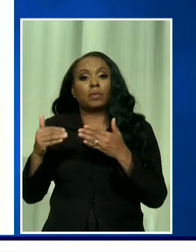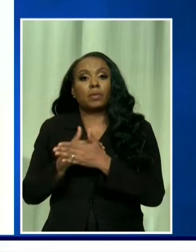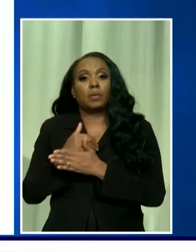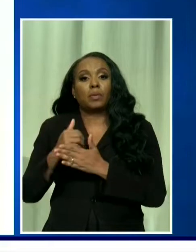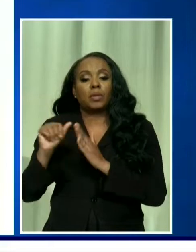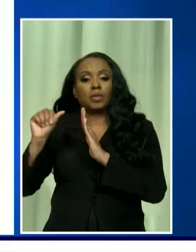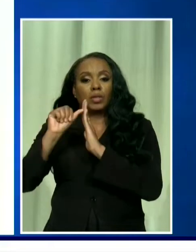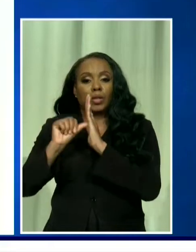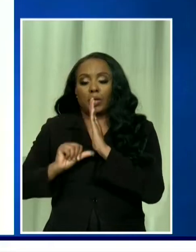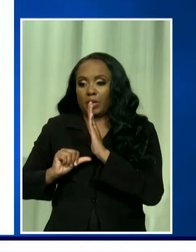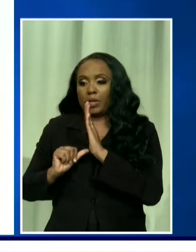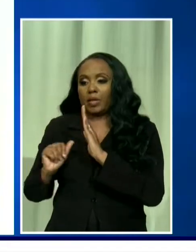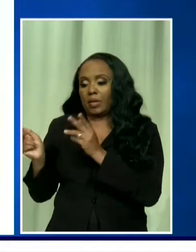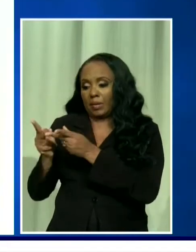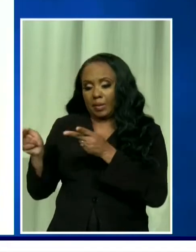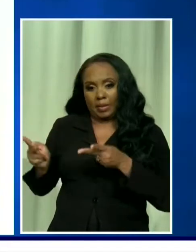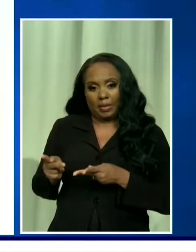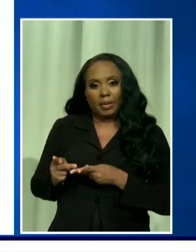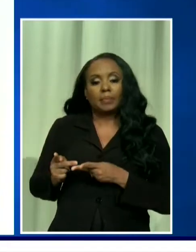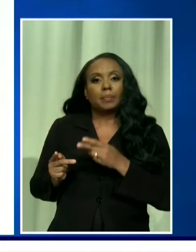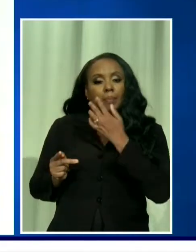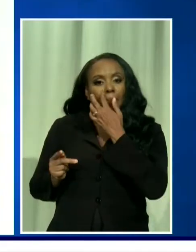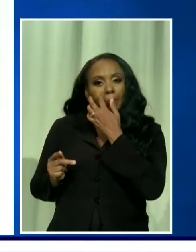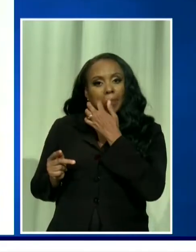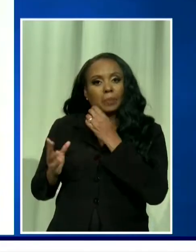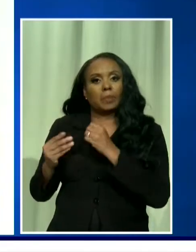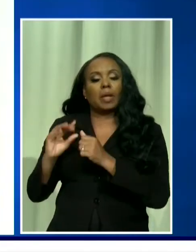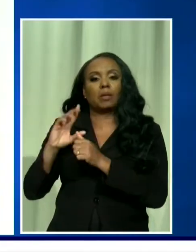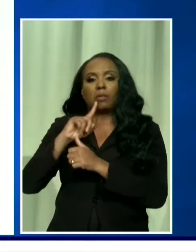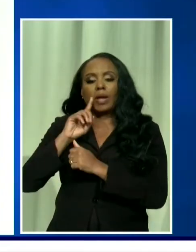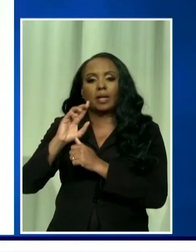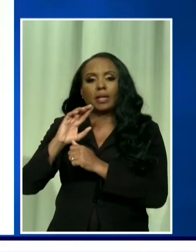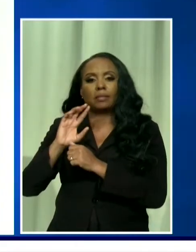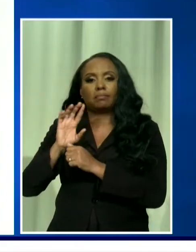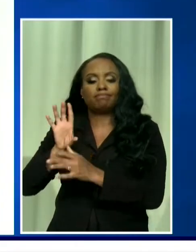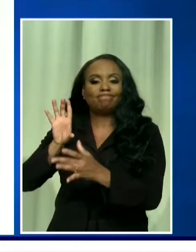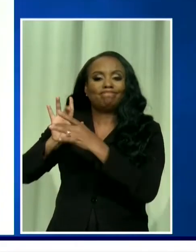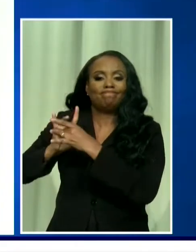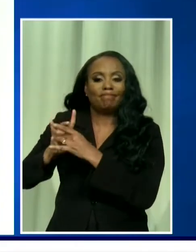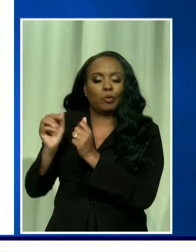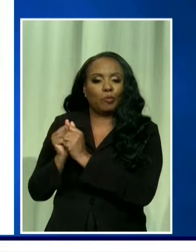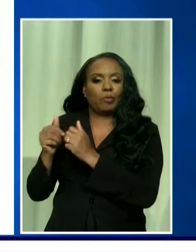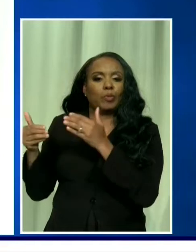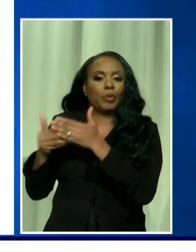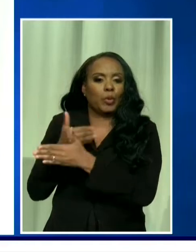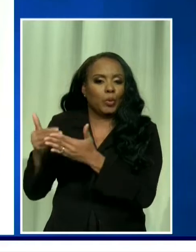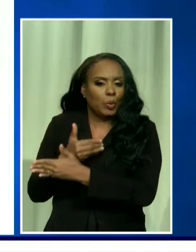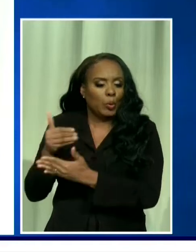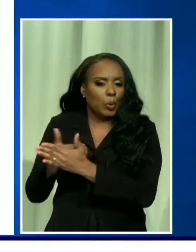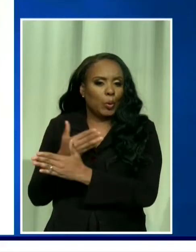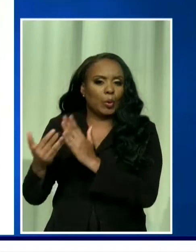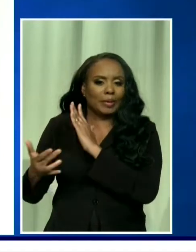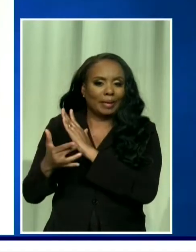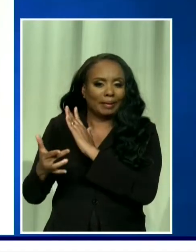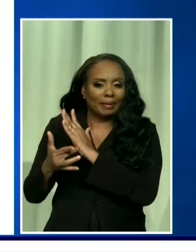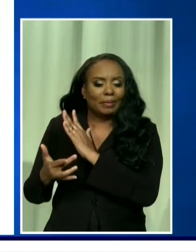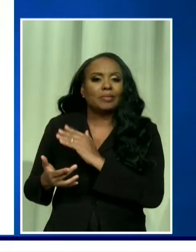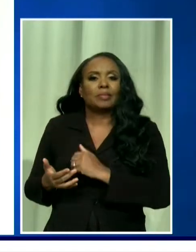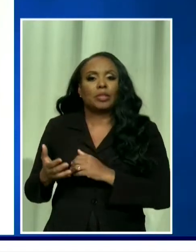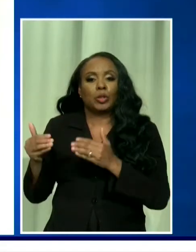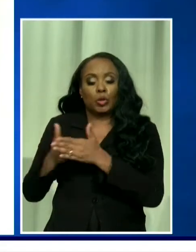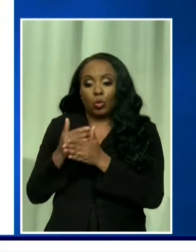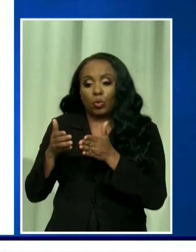theatre, designed and outfitted consistent with modern international techniques and technologies. We seek here